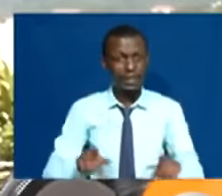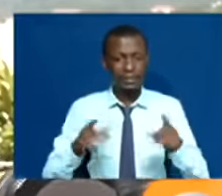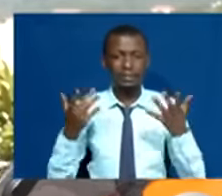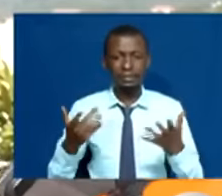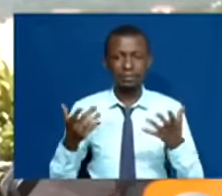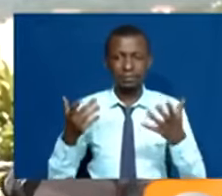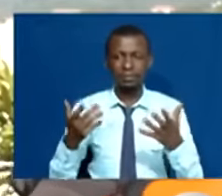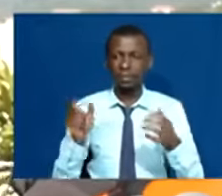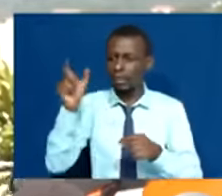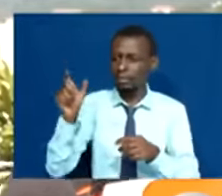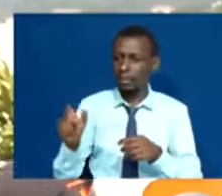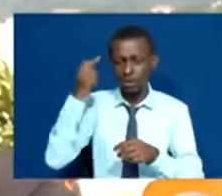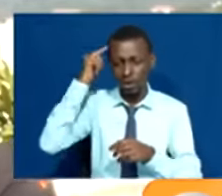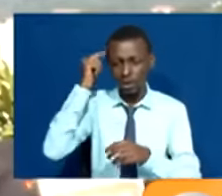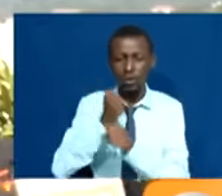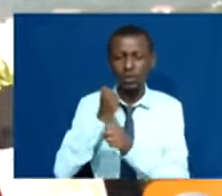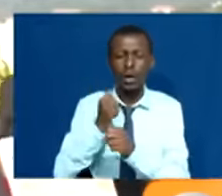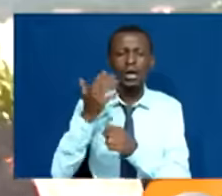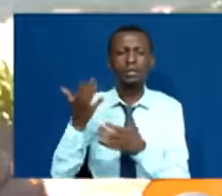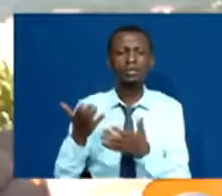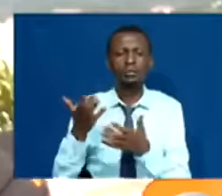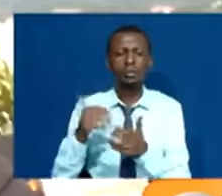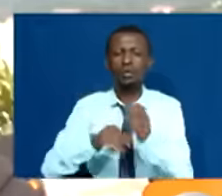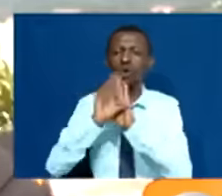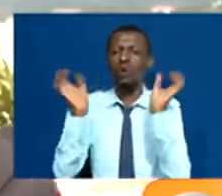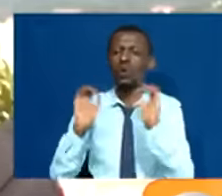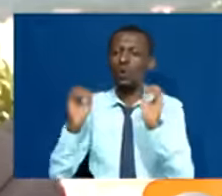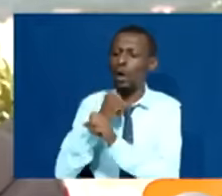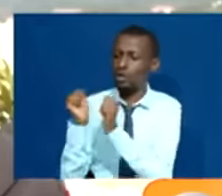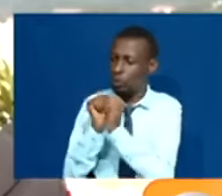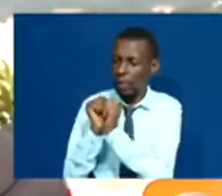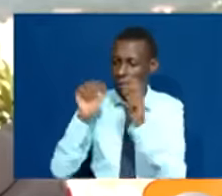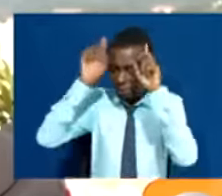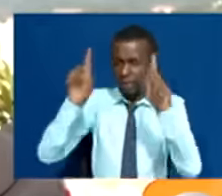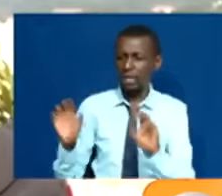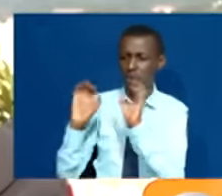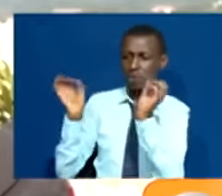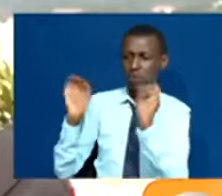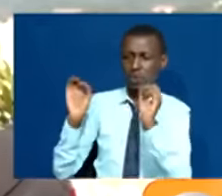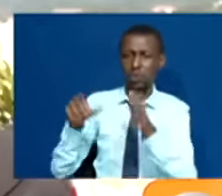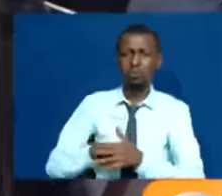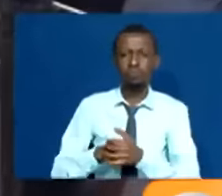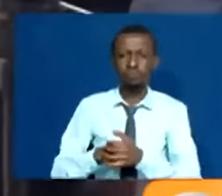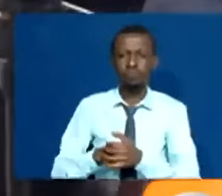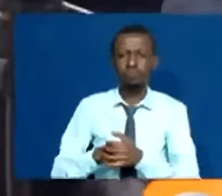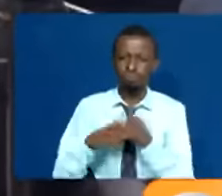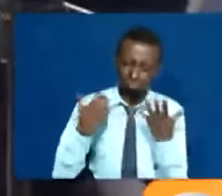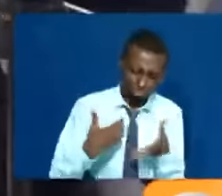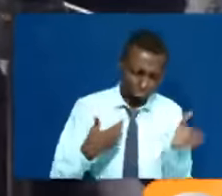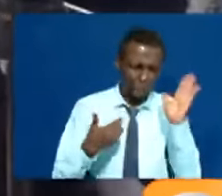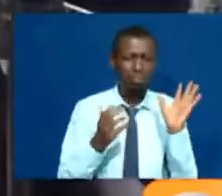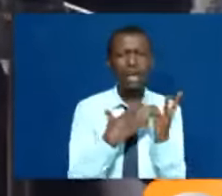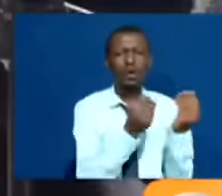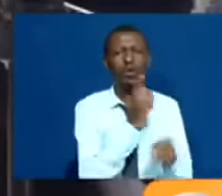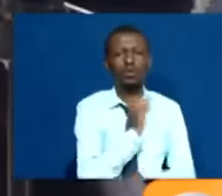dealing with somebody who thinks he can operate outside the law. So I decided to say, okay, I will pack and go. Though he got an